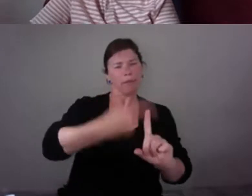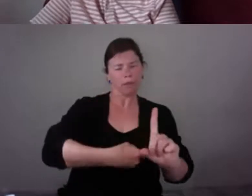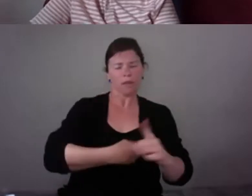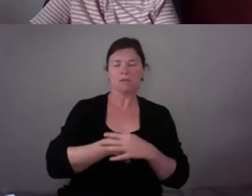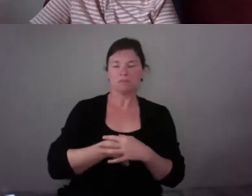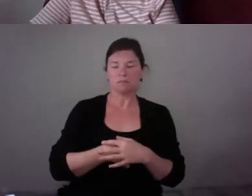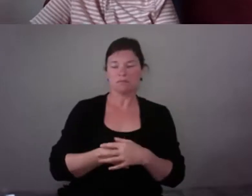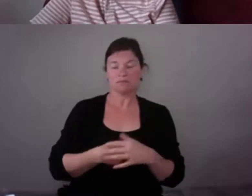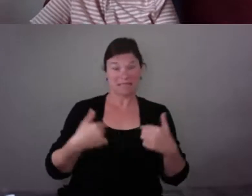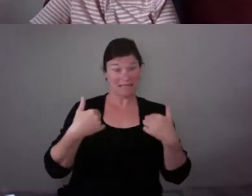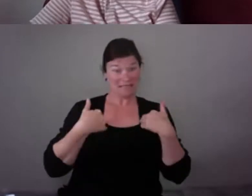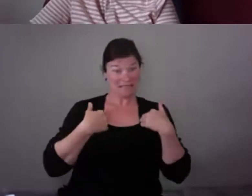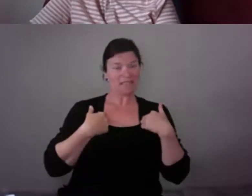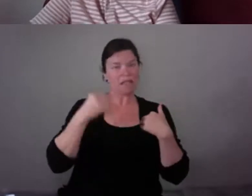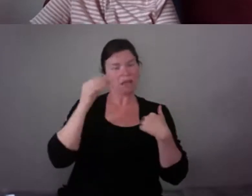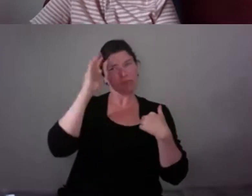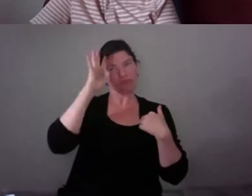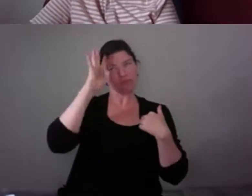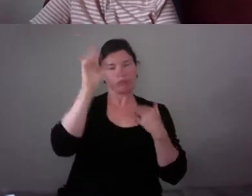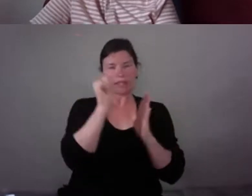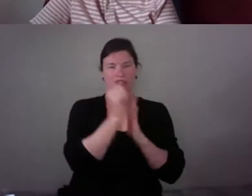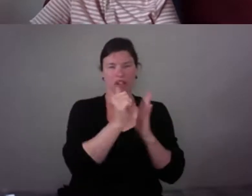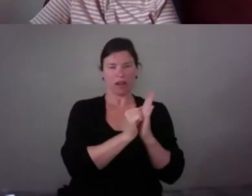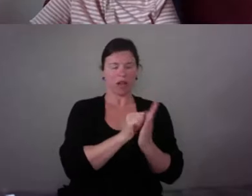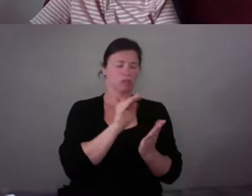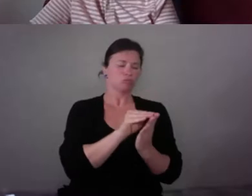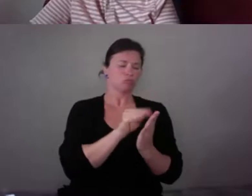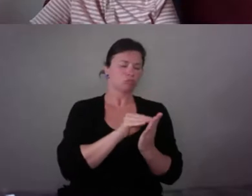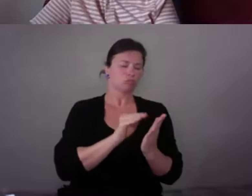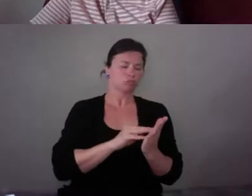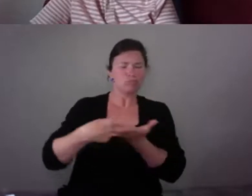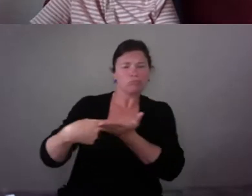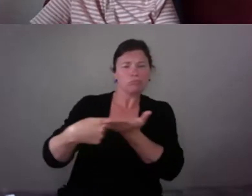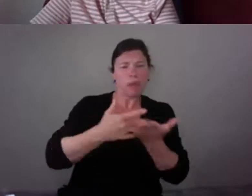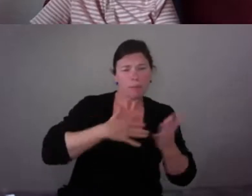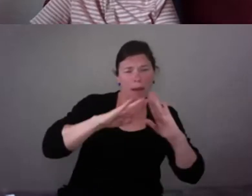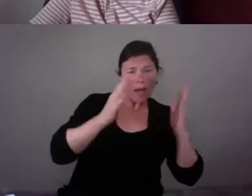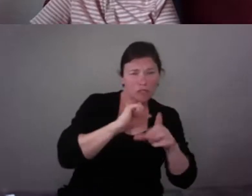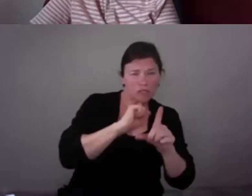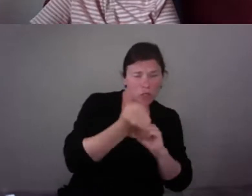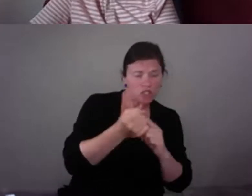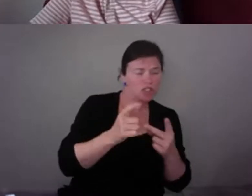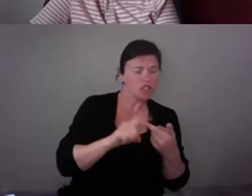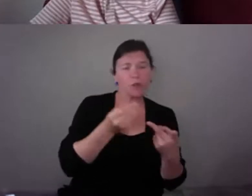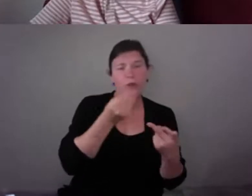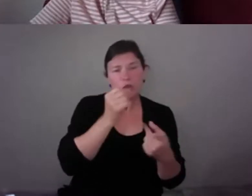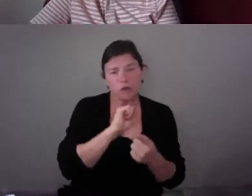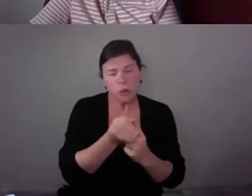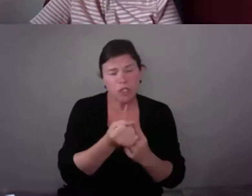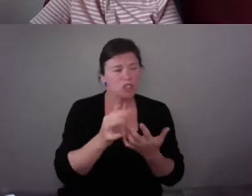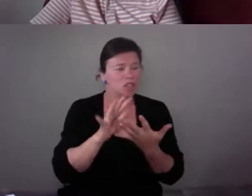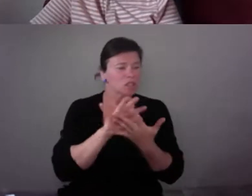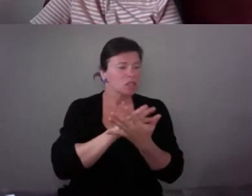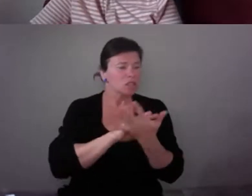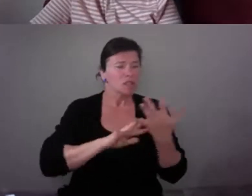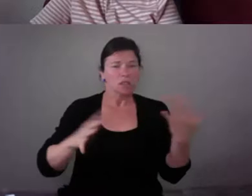agenda. We talk about how things are going with housing and food, and it's a great way to have people who need